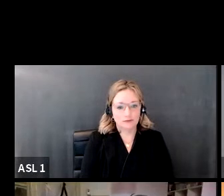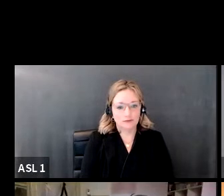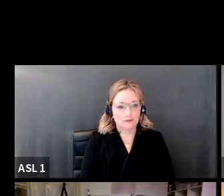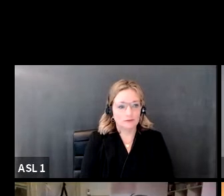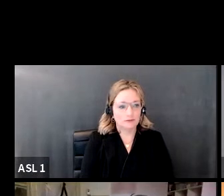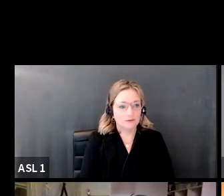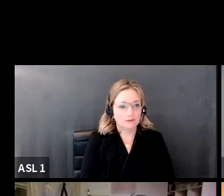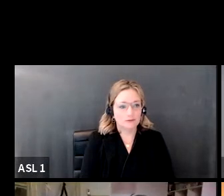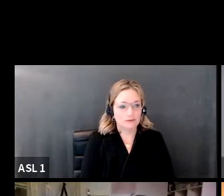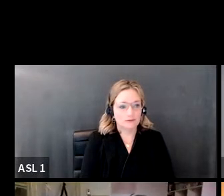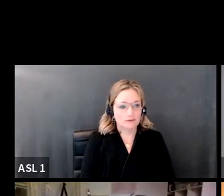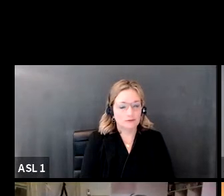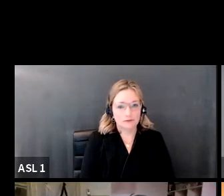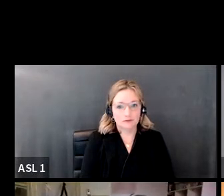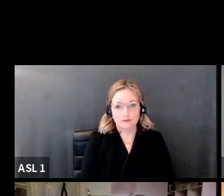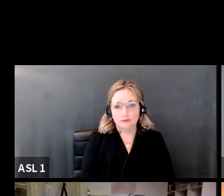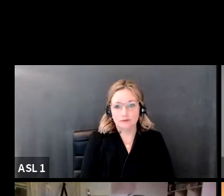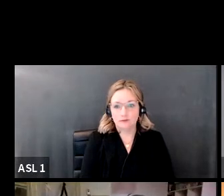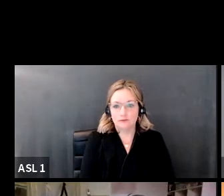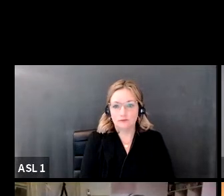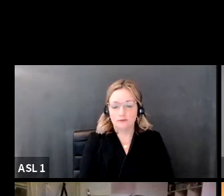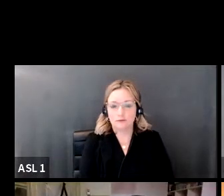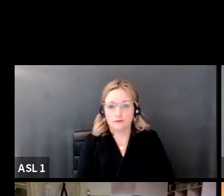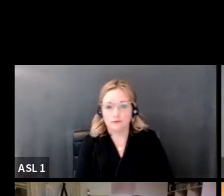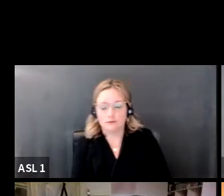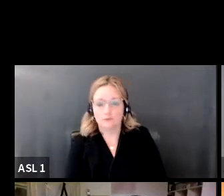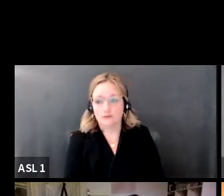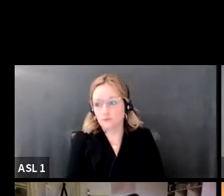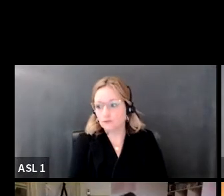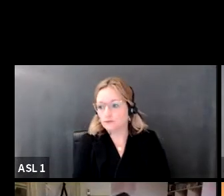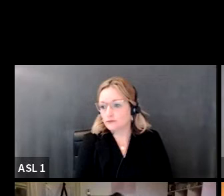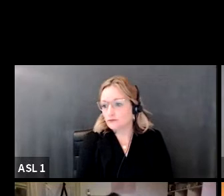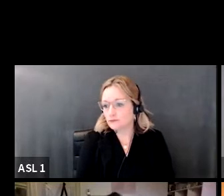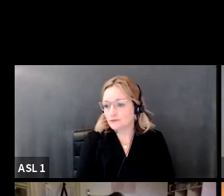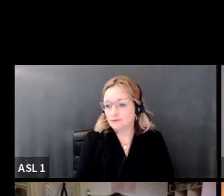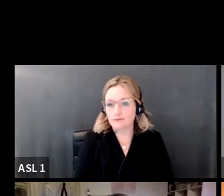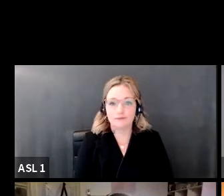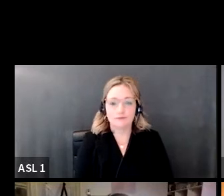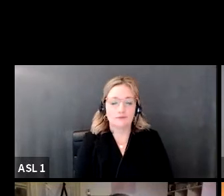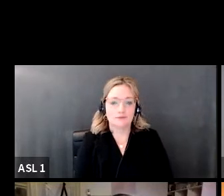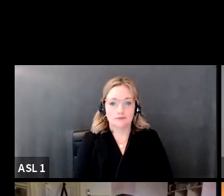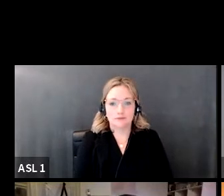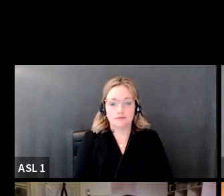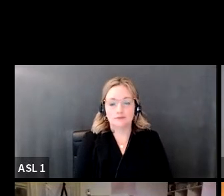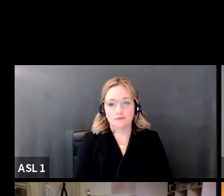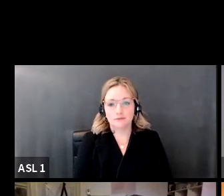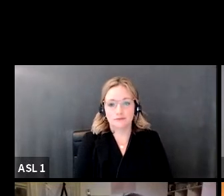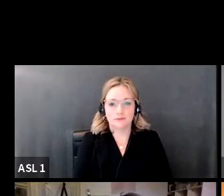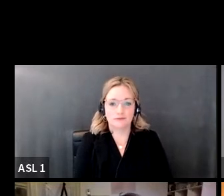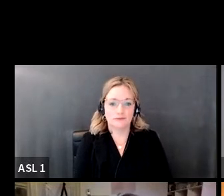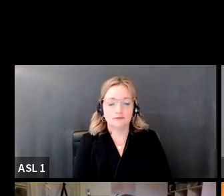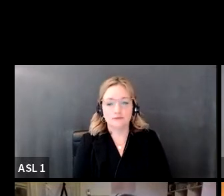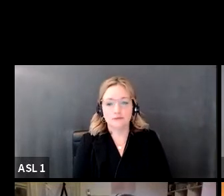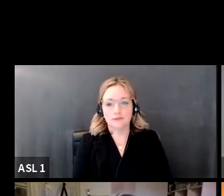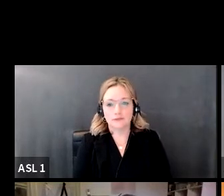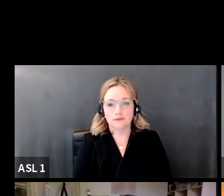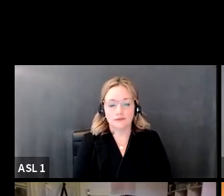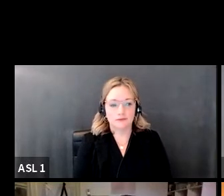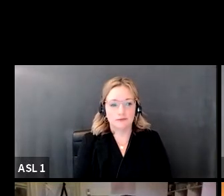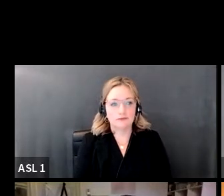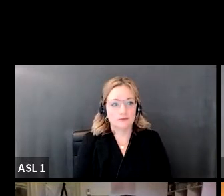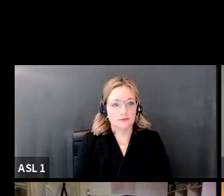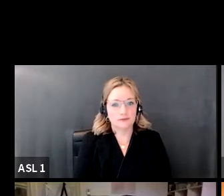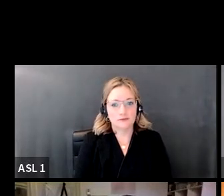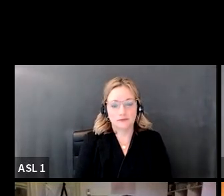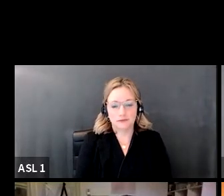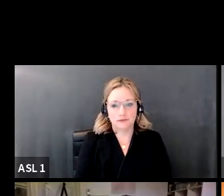during the pandemic so um yeah so so but i do think we need to move the needle on this and i think